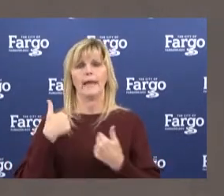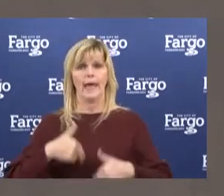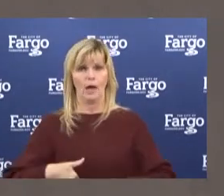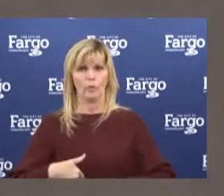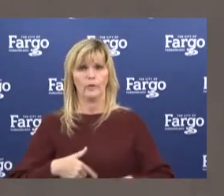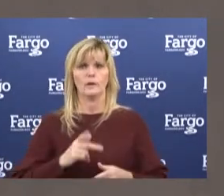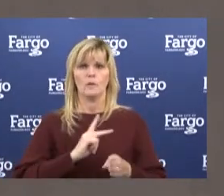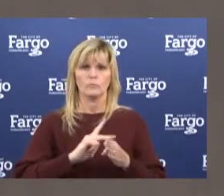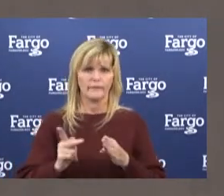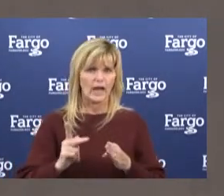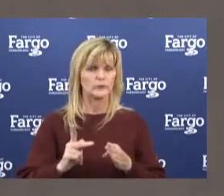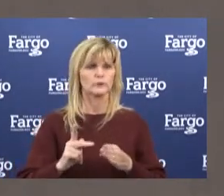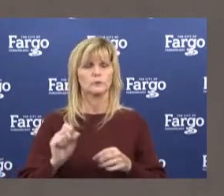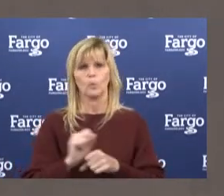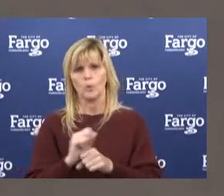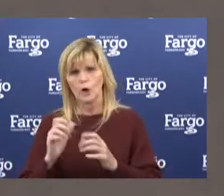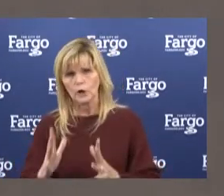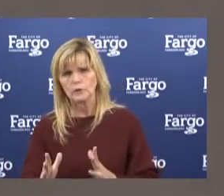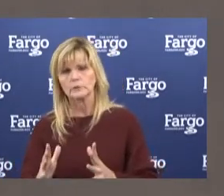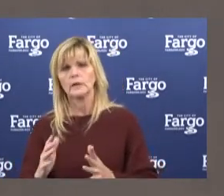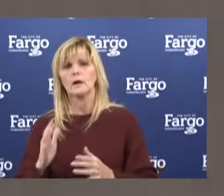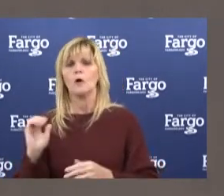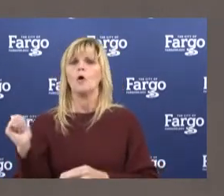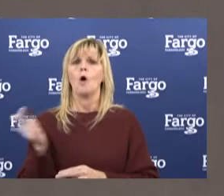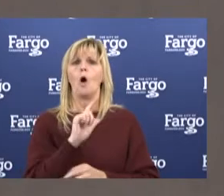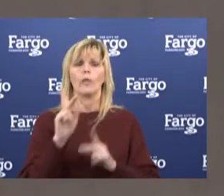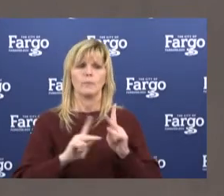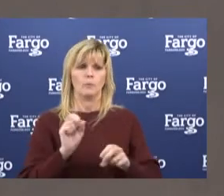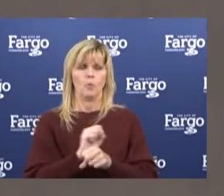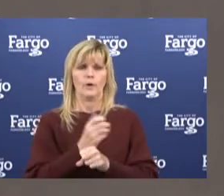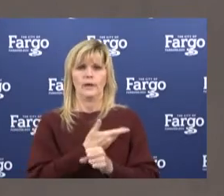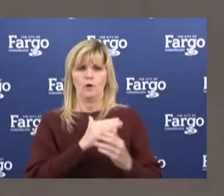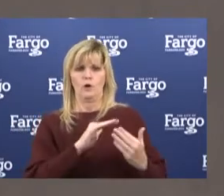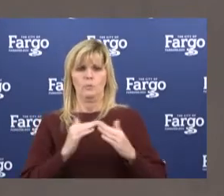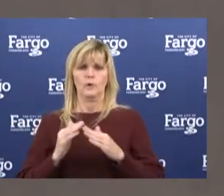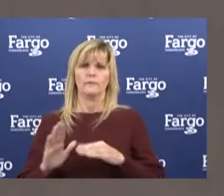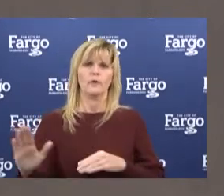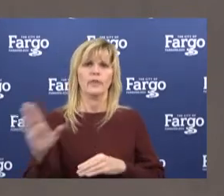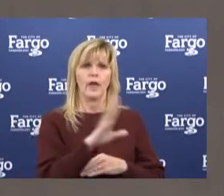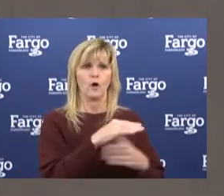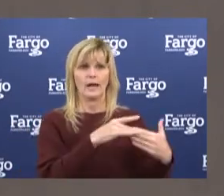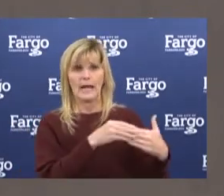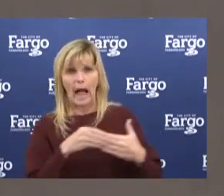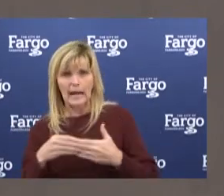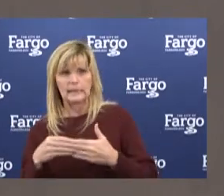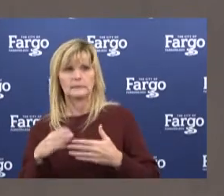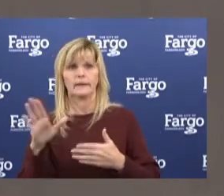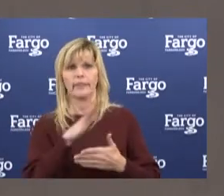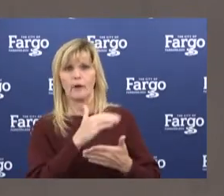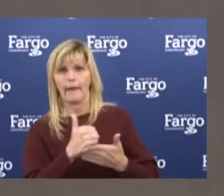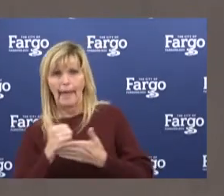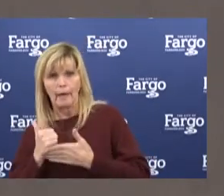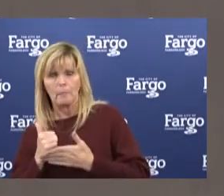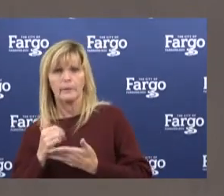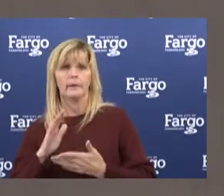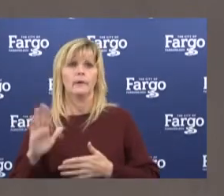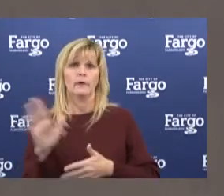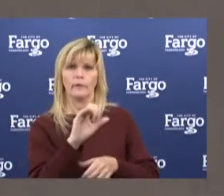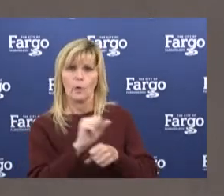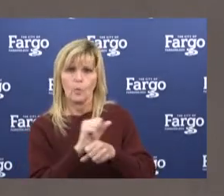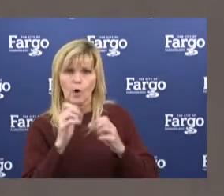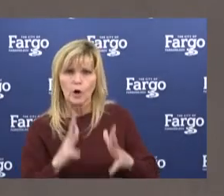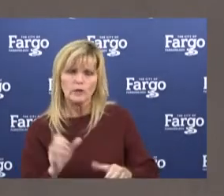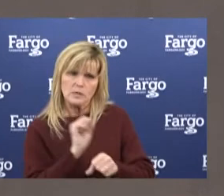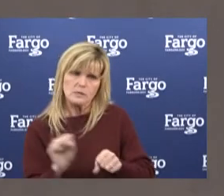professionals and the major providers within our community for all their guidance and help, and certainly all of their employees that are on the